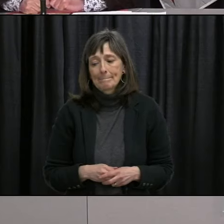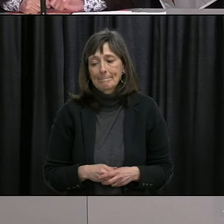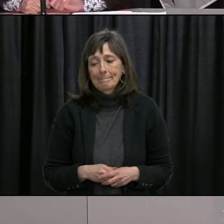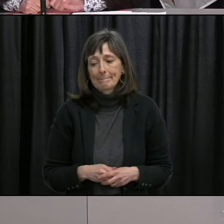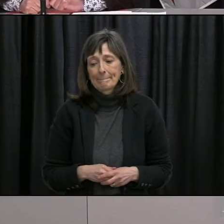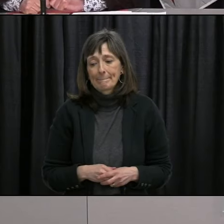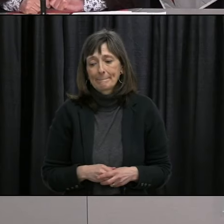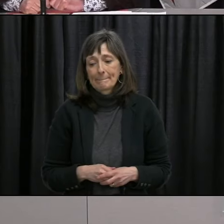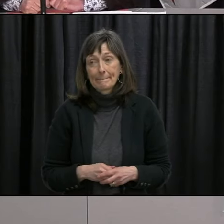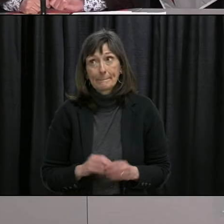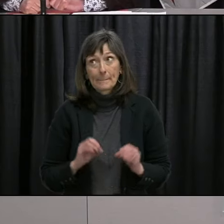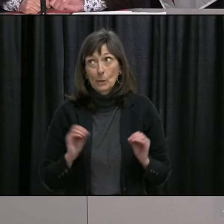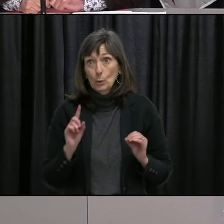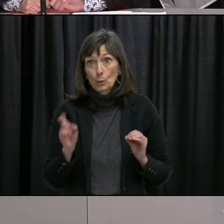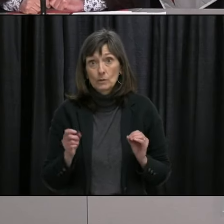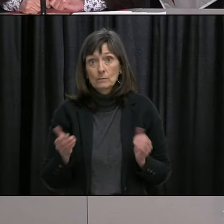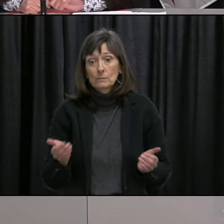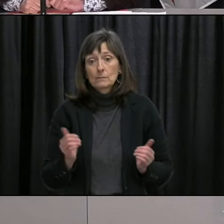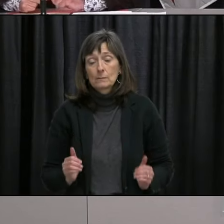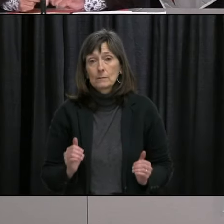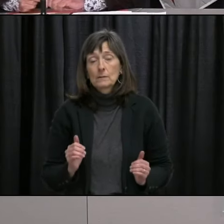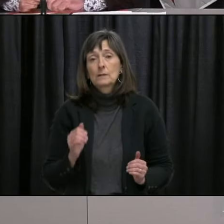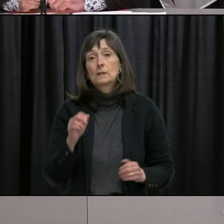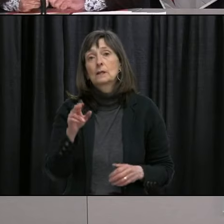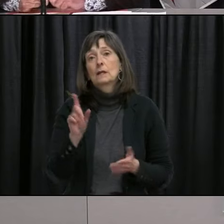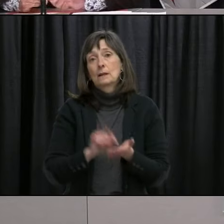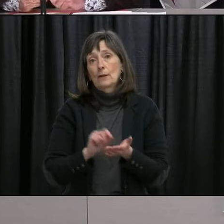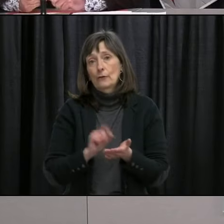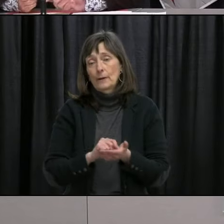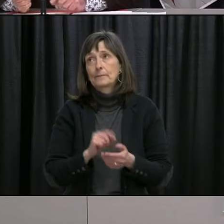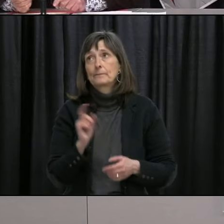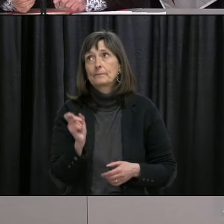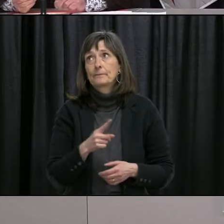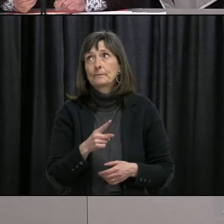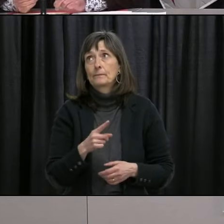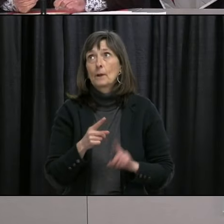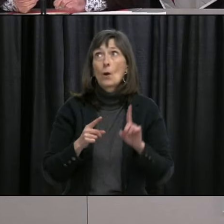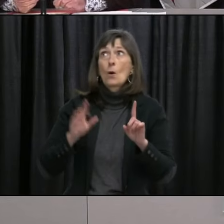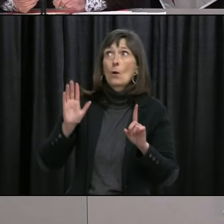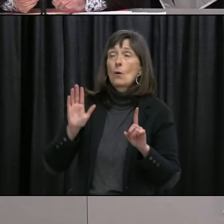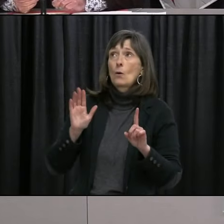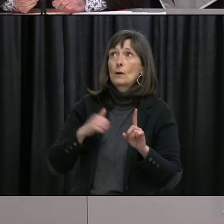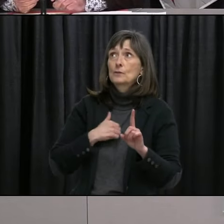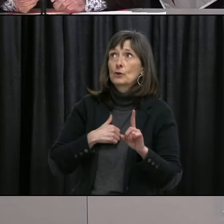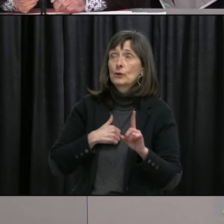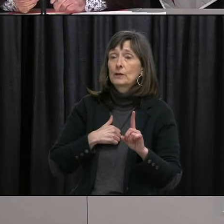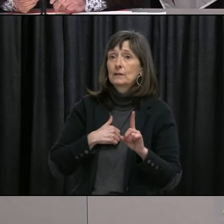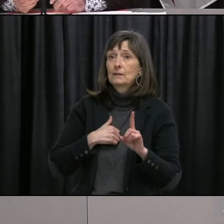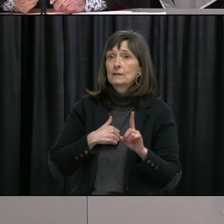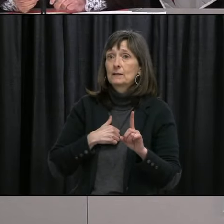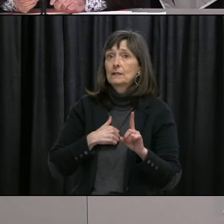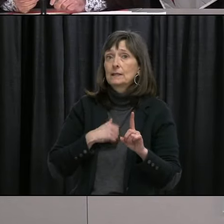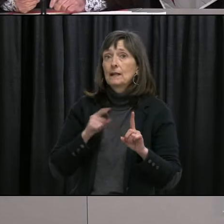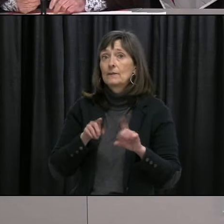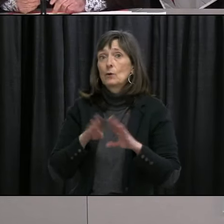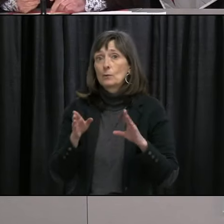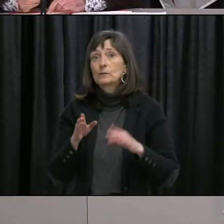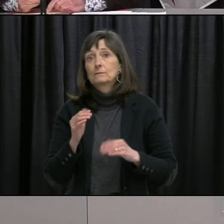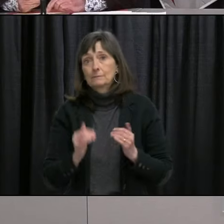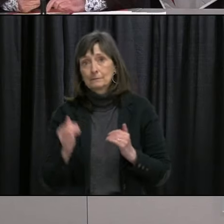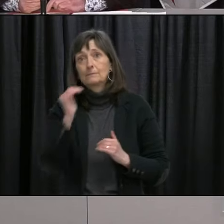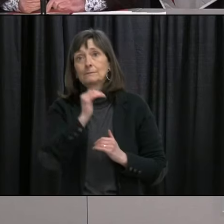If Patrick doesn't have any questions, we'll move on to Peter Jackson of The Telegram. Please go ahead. I do apologize, Patrick. Butler's line is open.